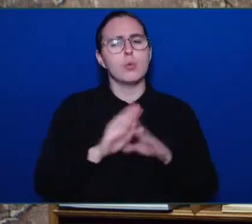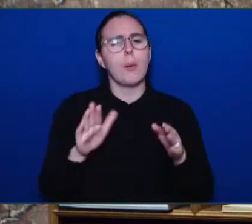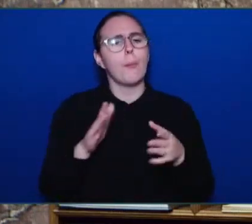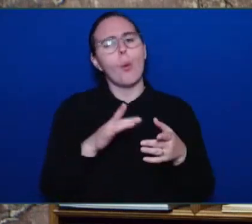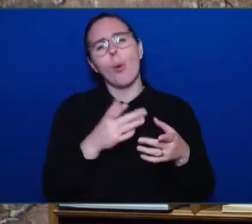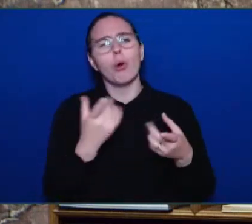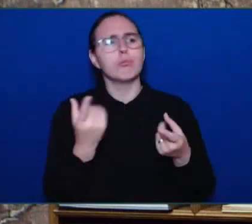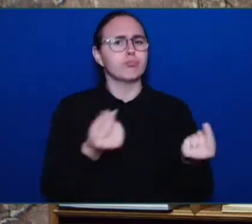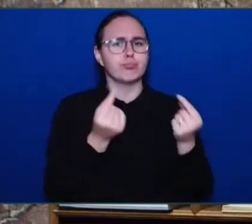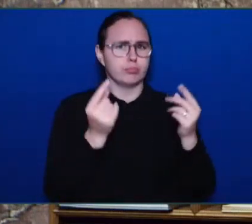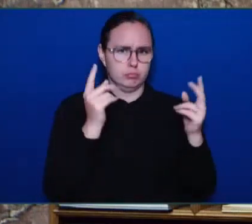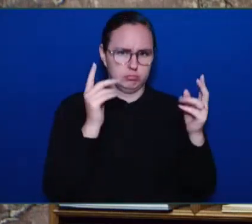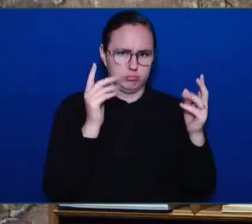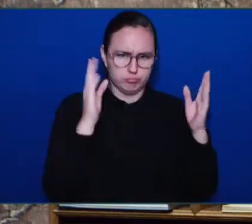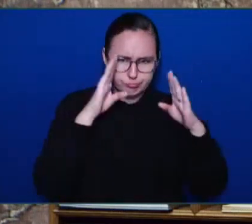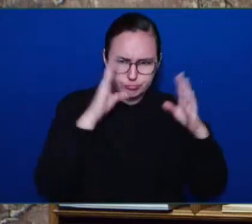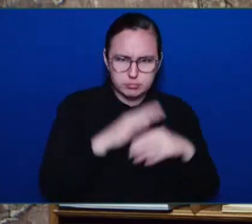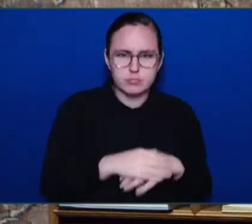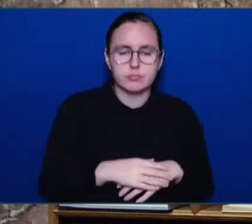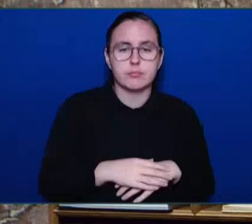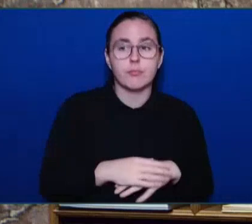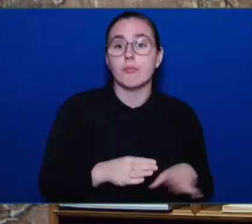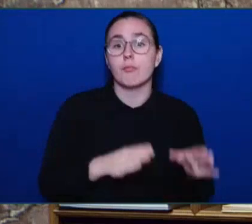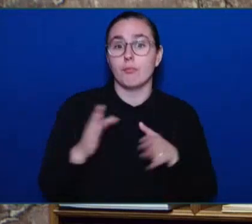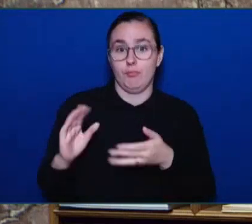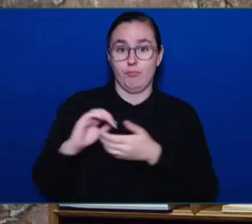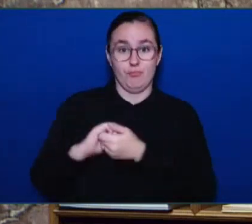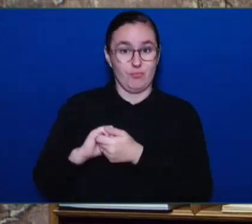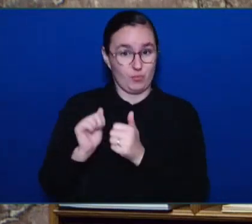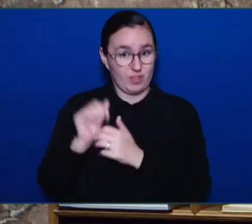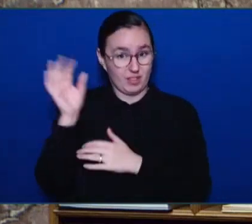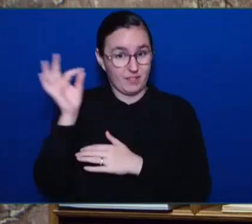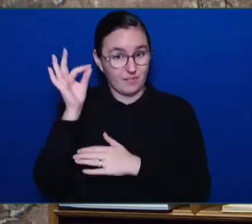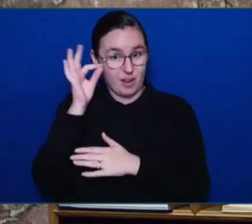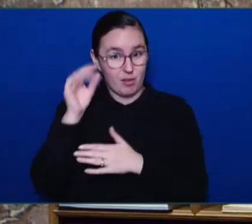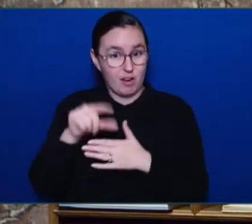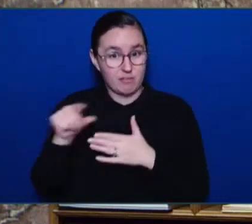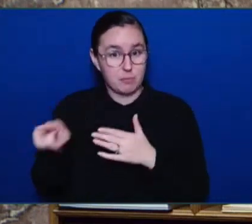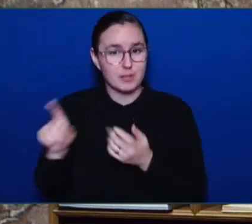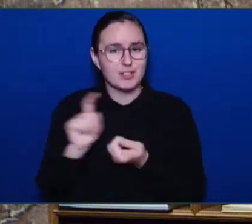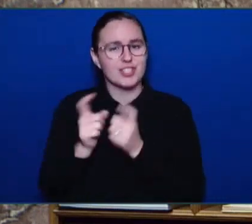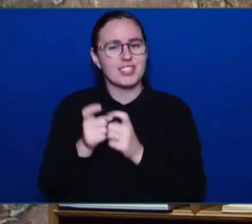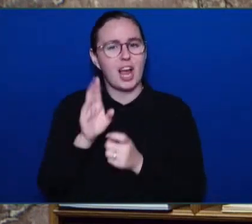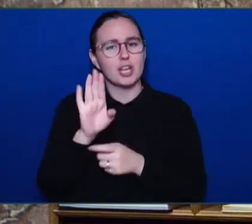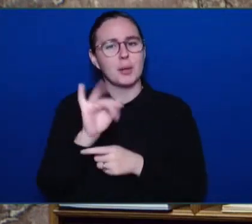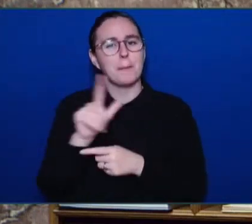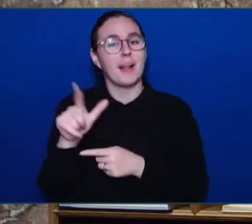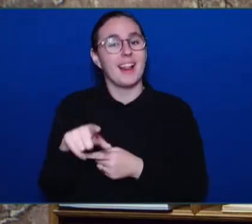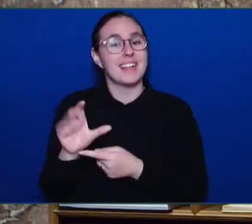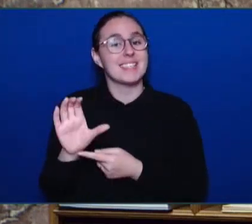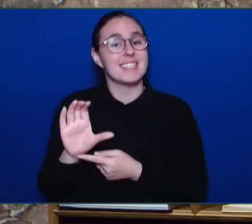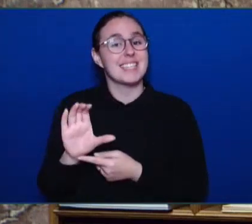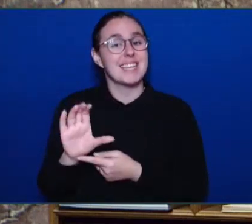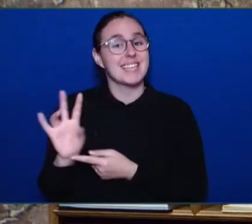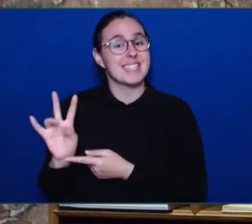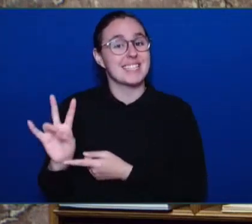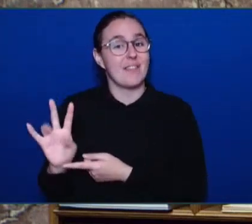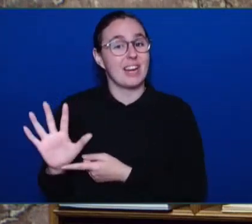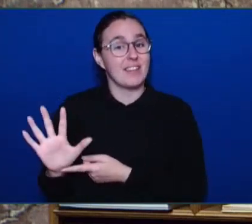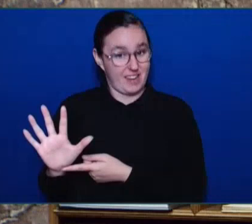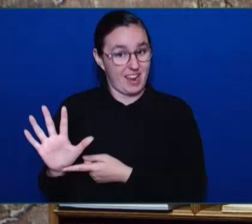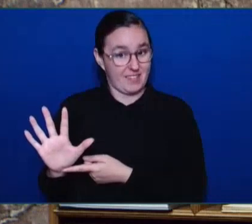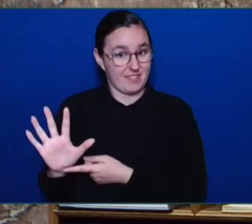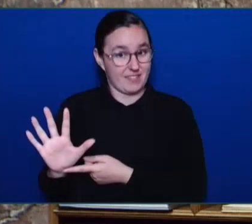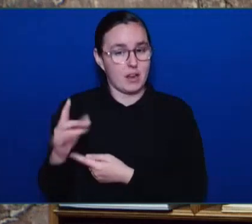Bill C-75 in terms of reverse onus, so that the unintended consequences from that piece of legislation are